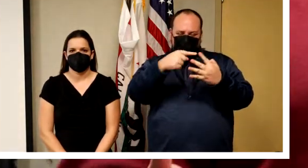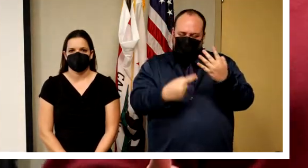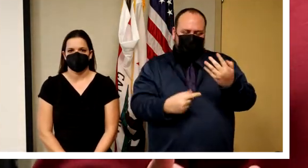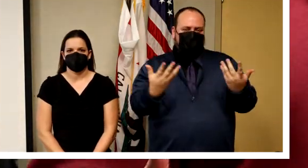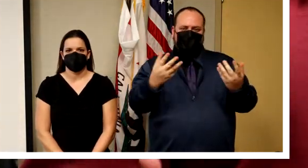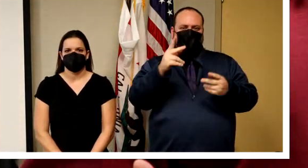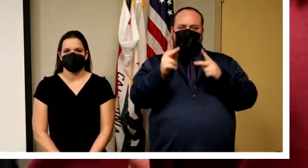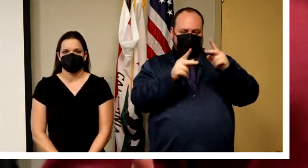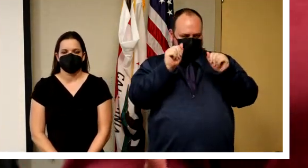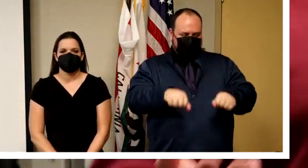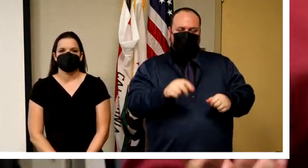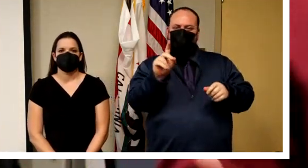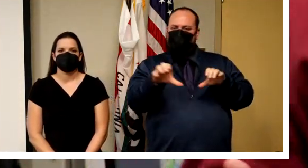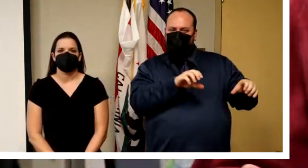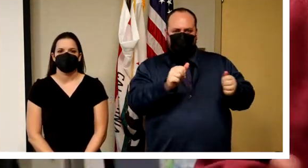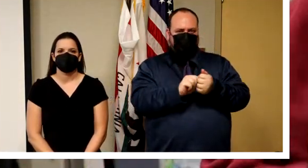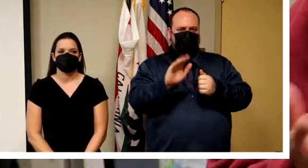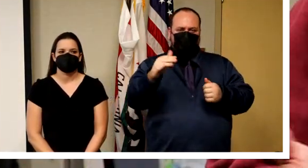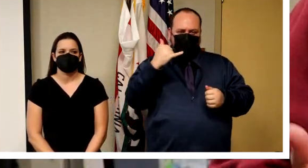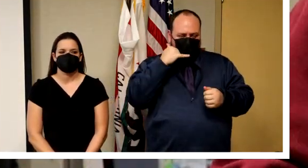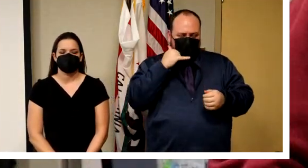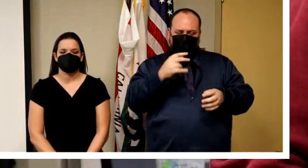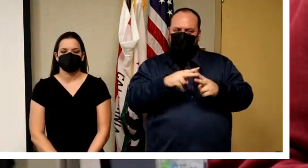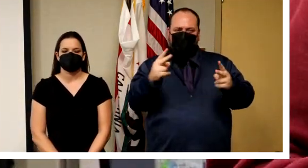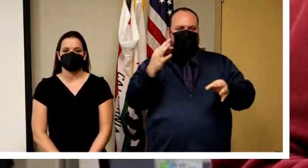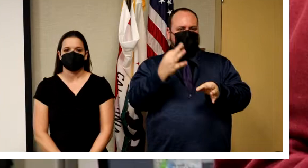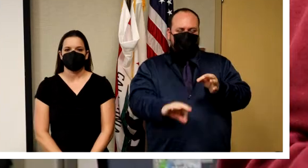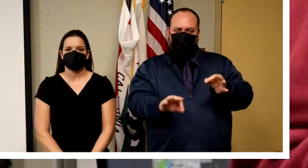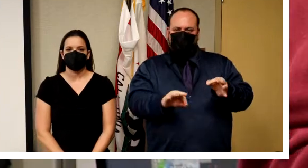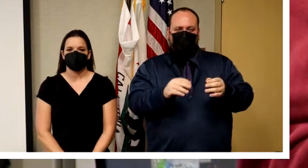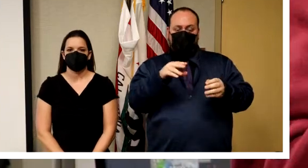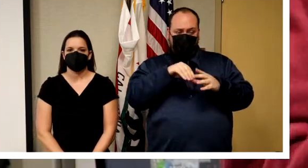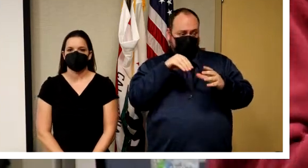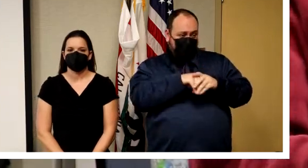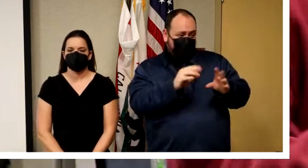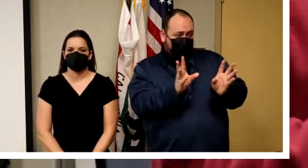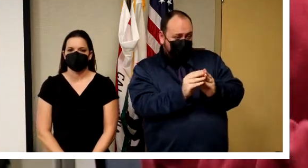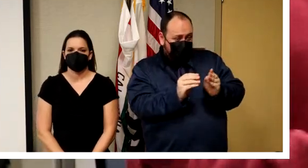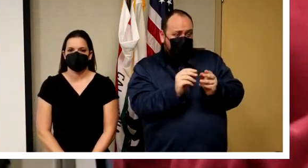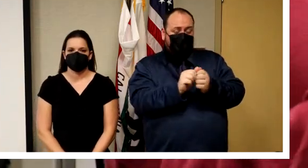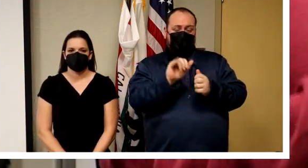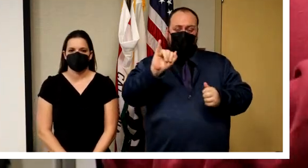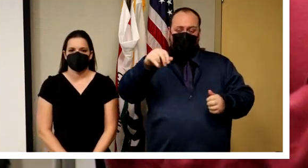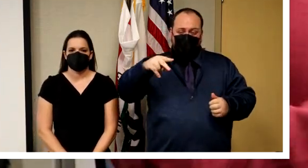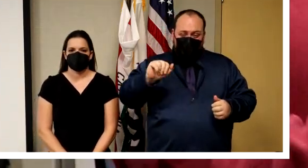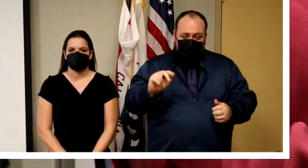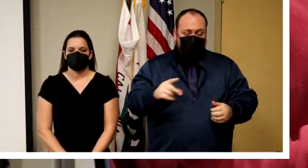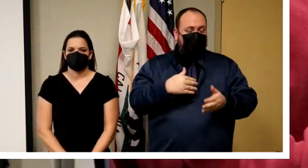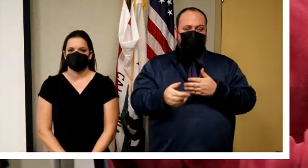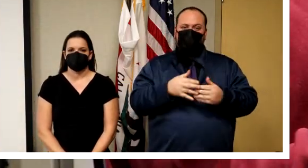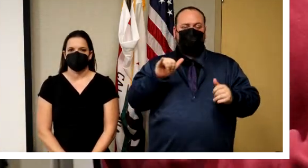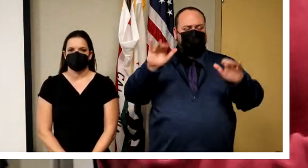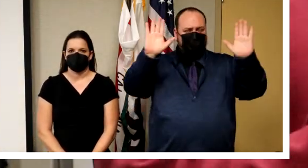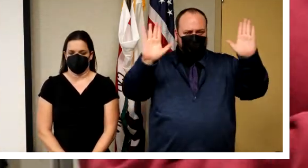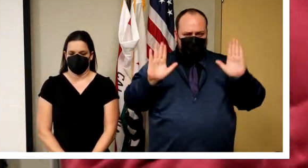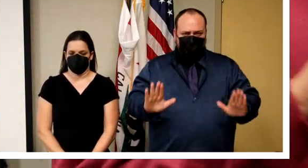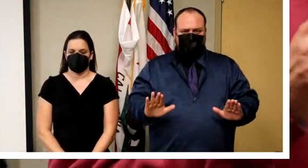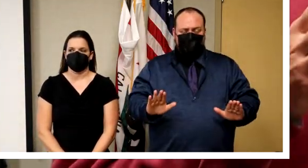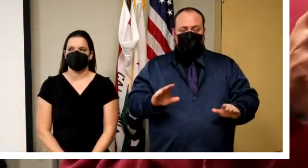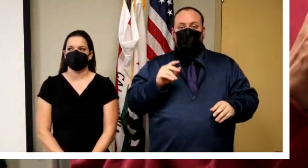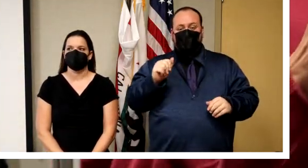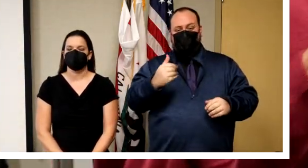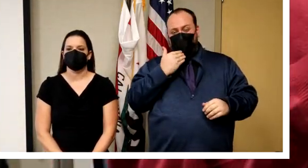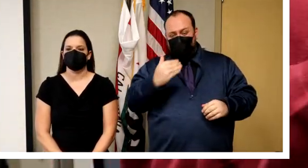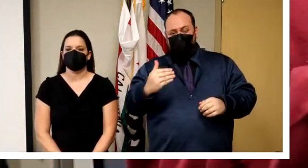on their phones in meetings or an iPad is incredible. So one of the issues, and it's probably a good time to talk about it right now,